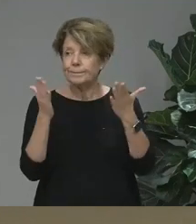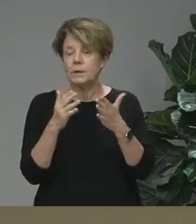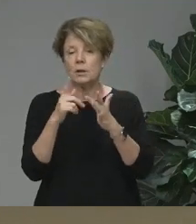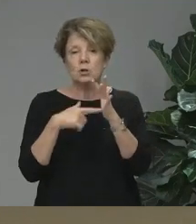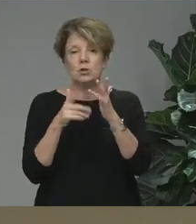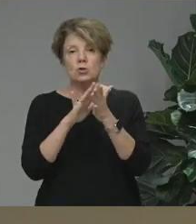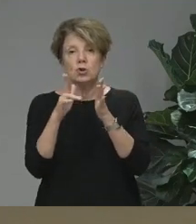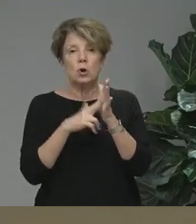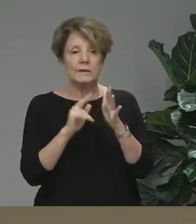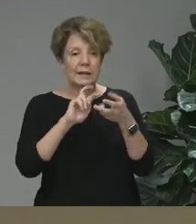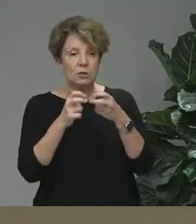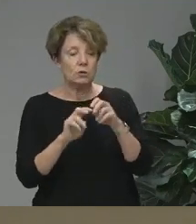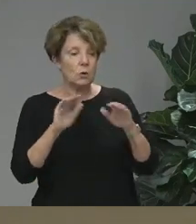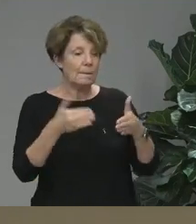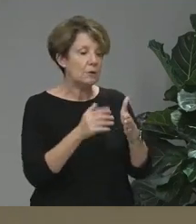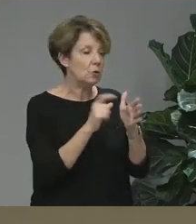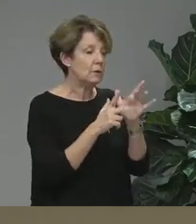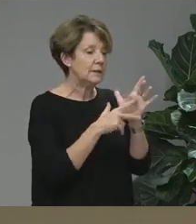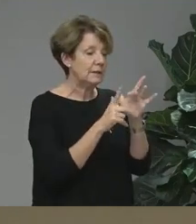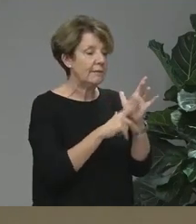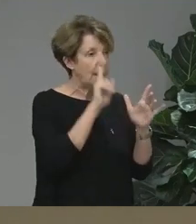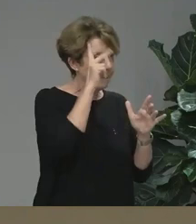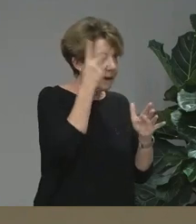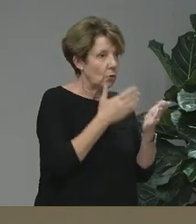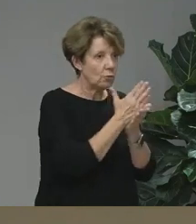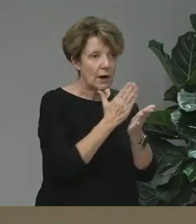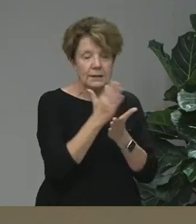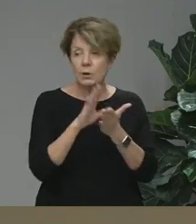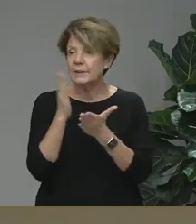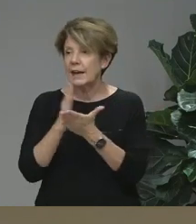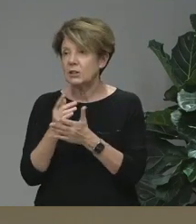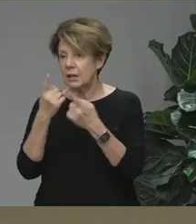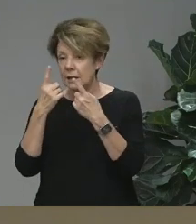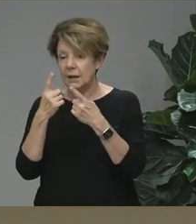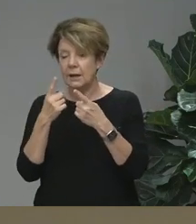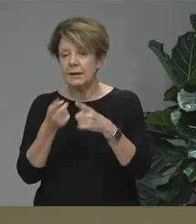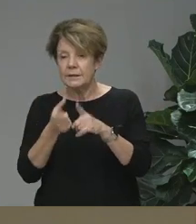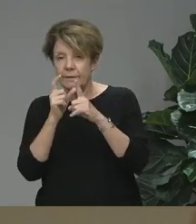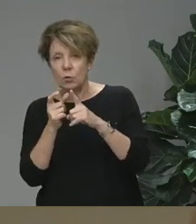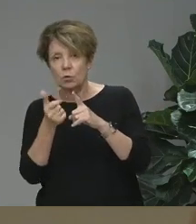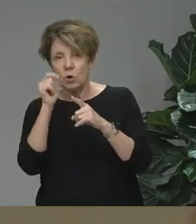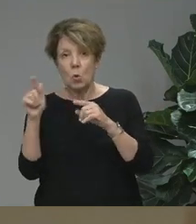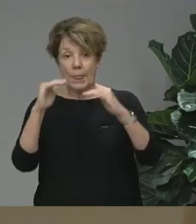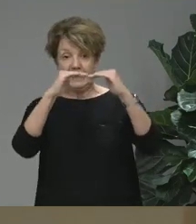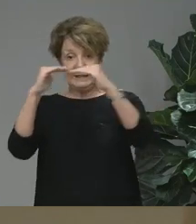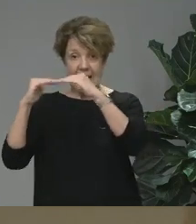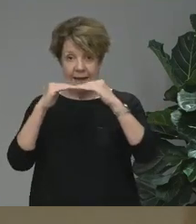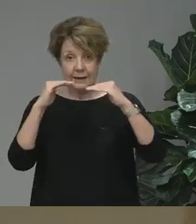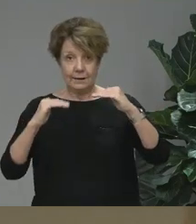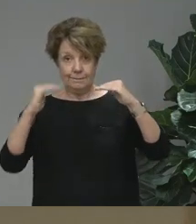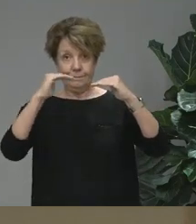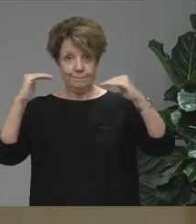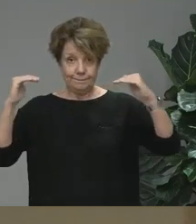civil and political rights, in that it's difficult to define what the standard is going to be.